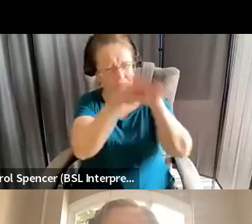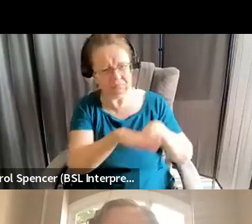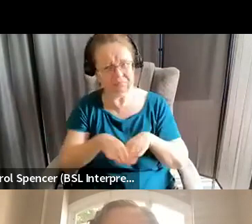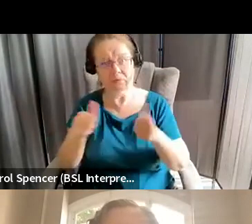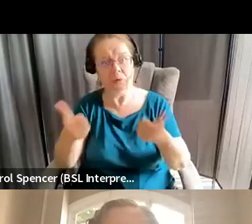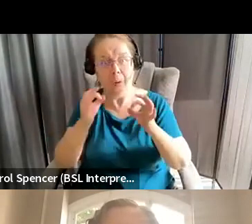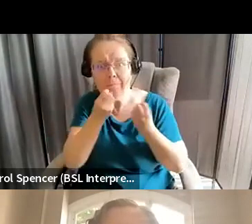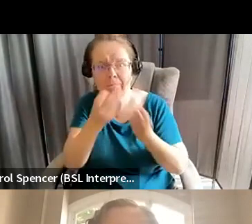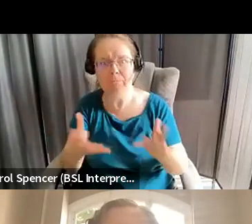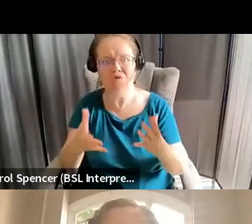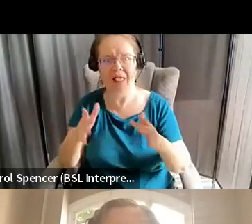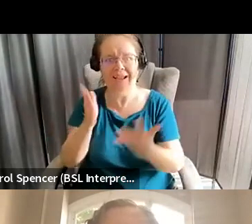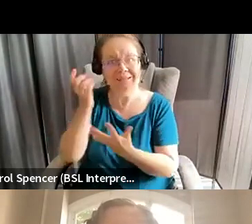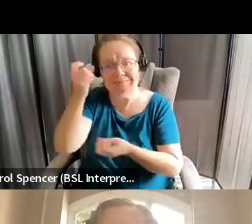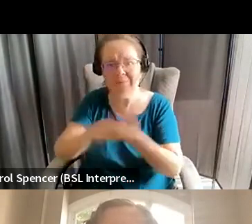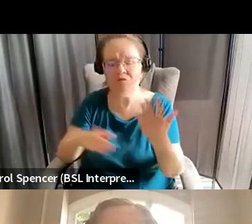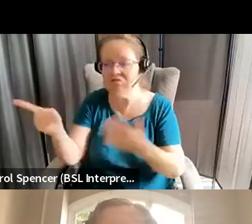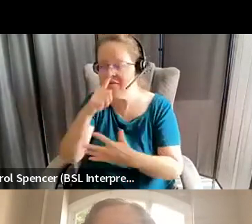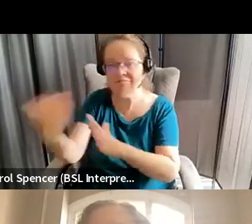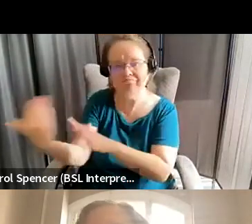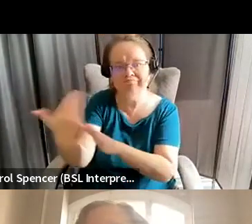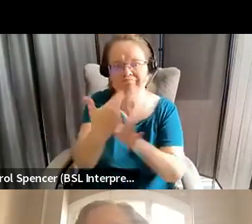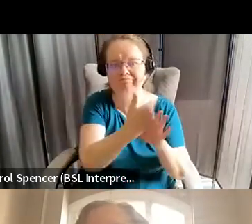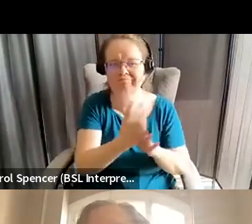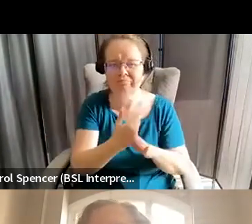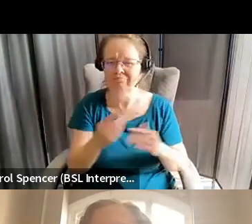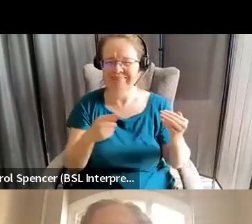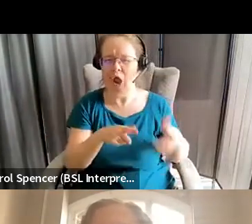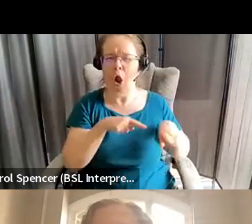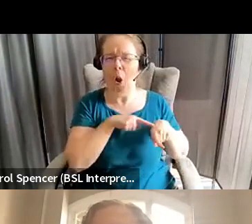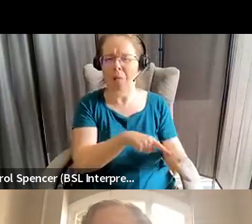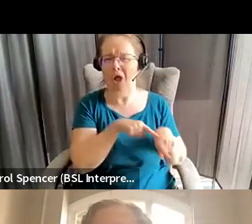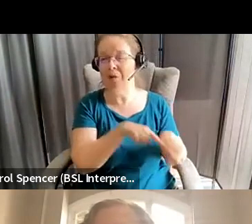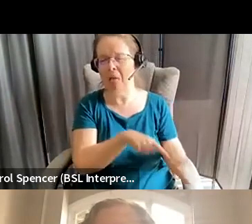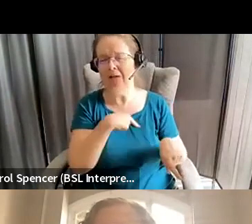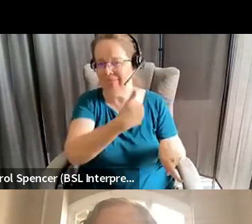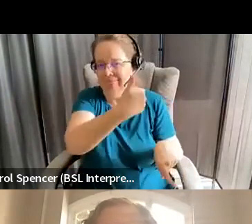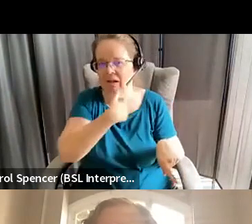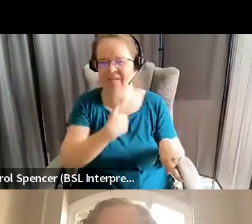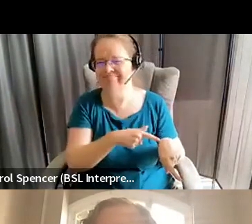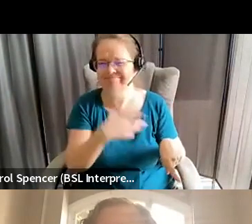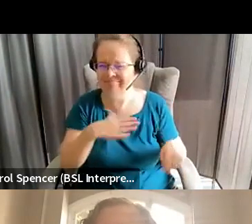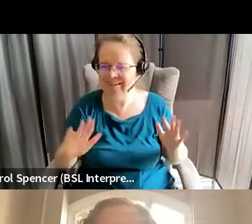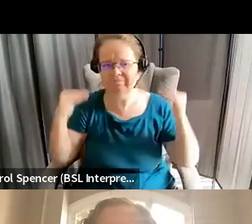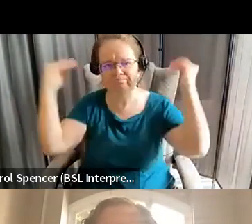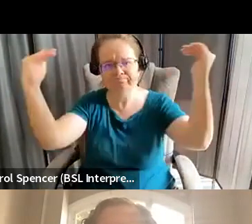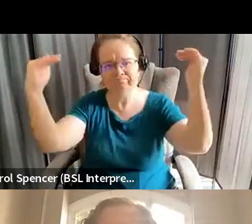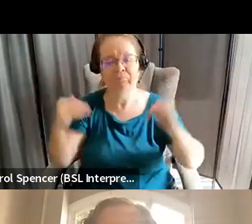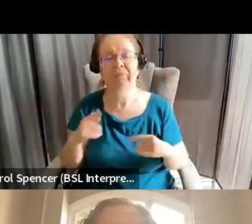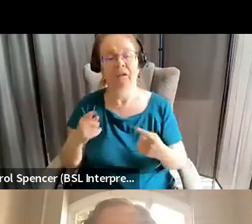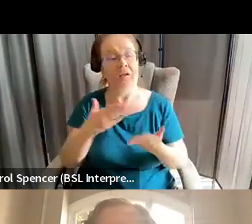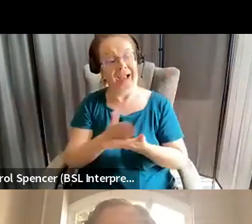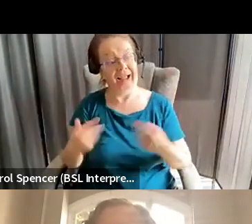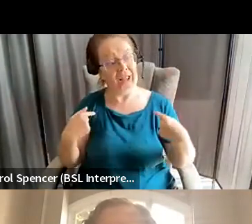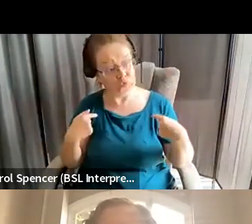great experience to the billions of people with disabilities, surely we need to go further than that. So what's clear to me is that